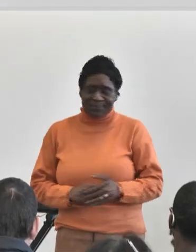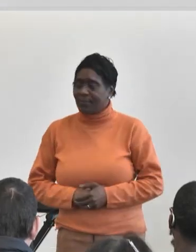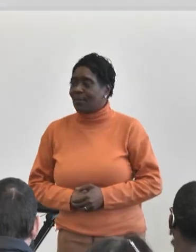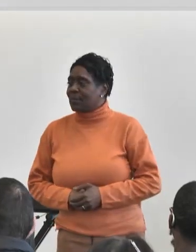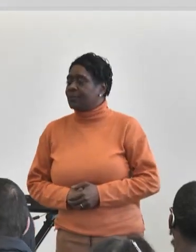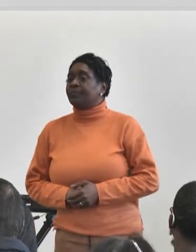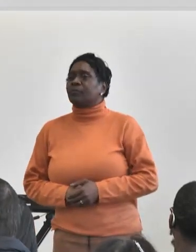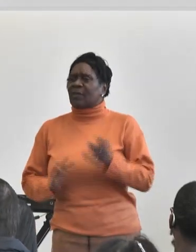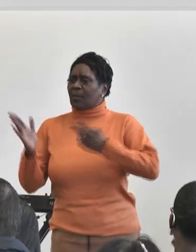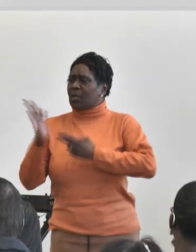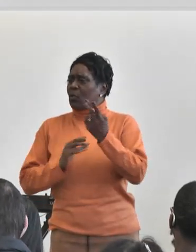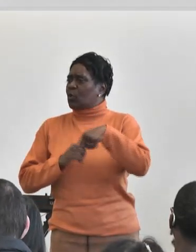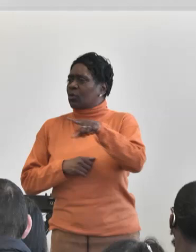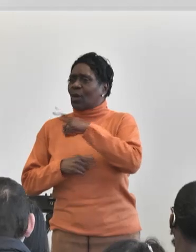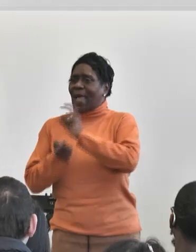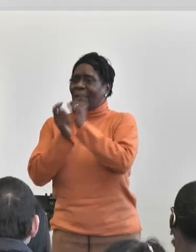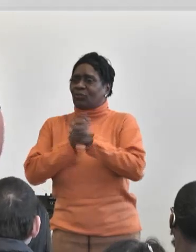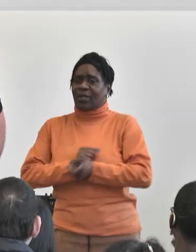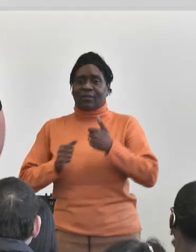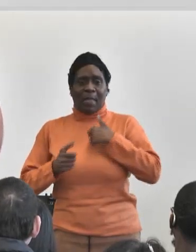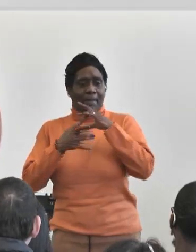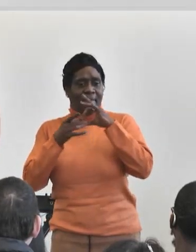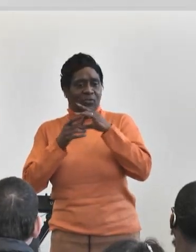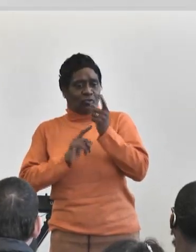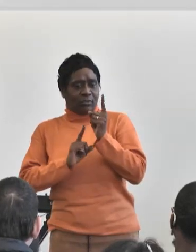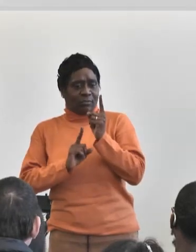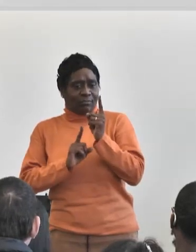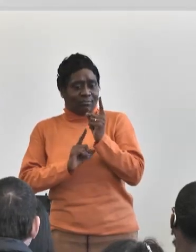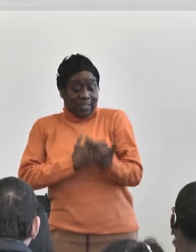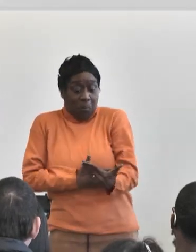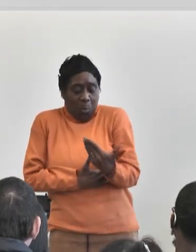I be honest with you, I changed my message this morning.